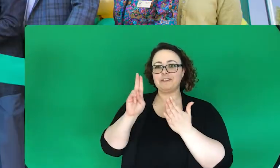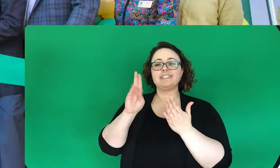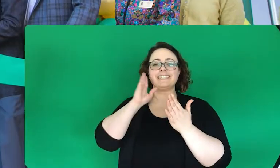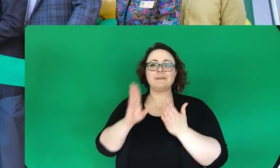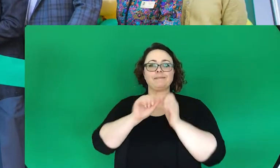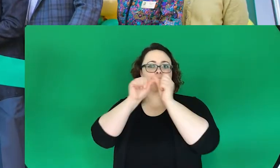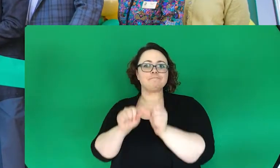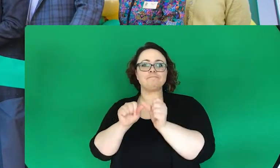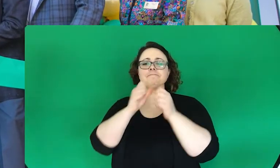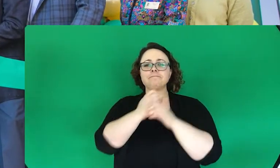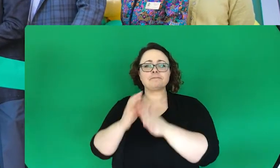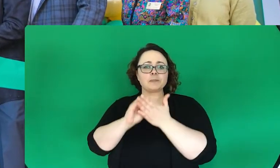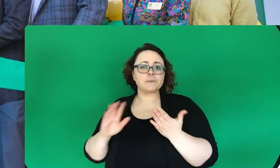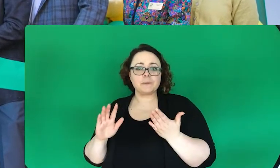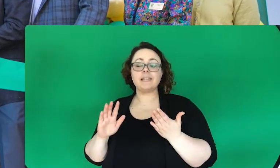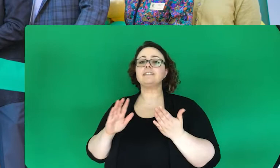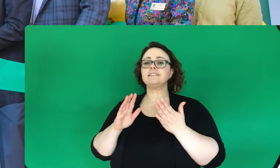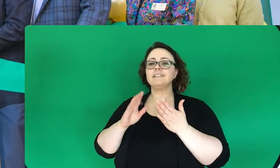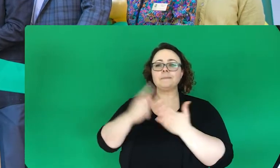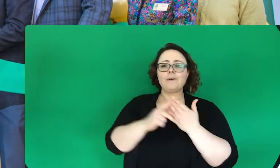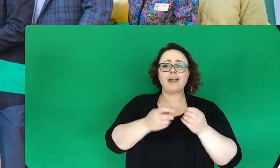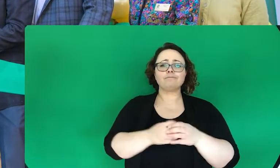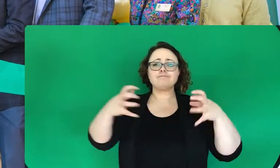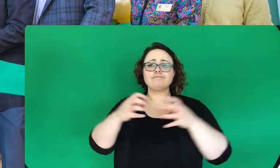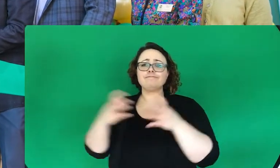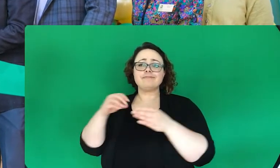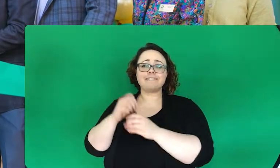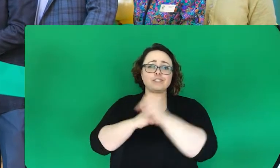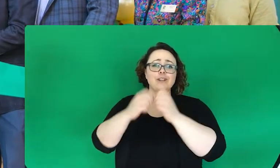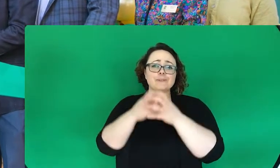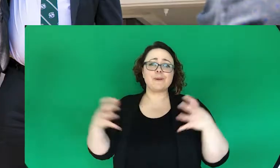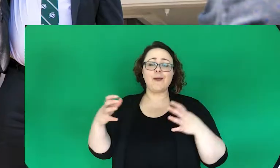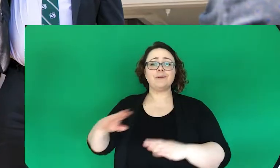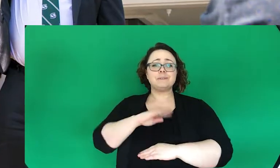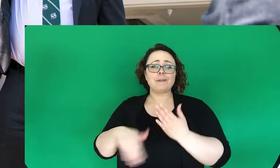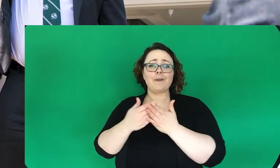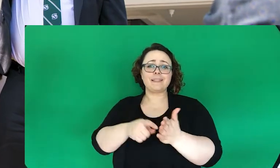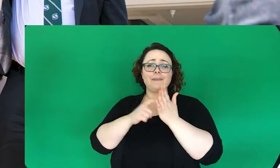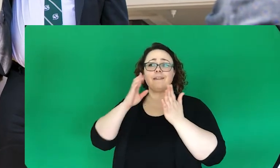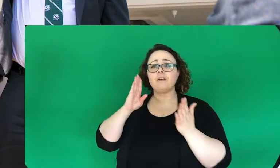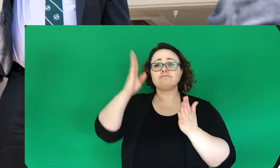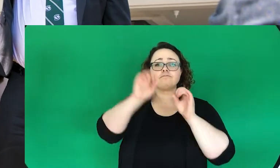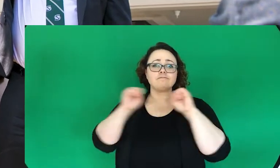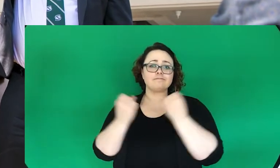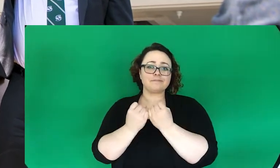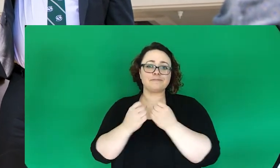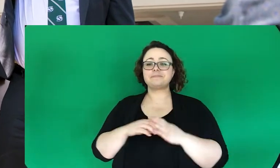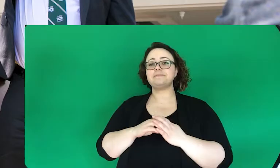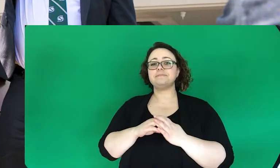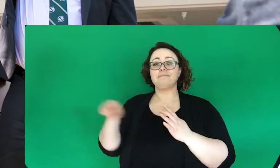if the university is going to continue to prepare students and grow its programming and infrastructure to meet the demands of our